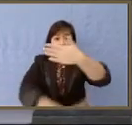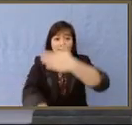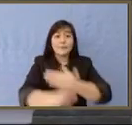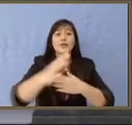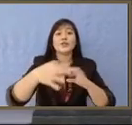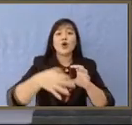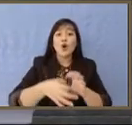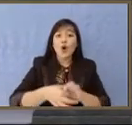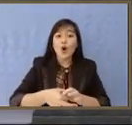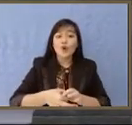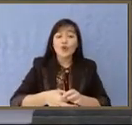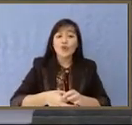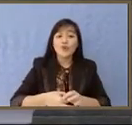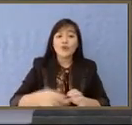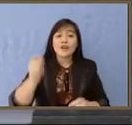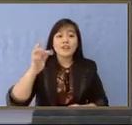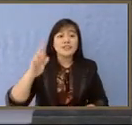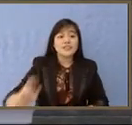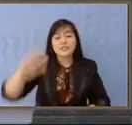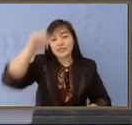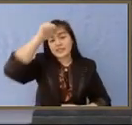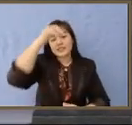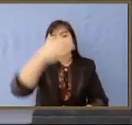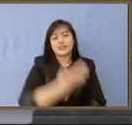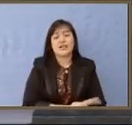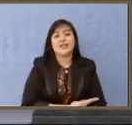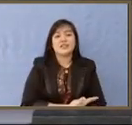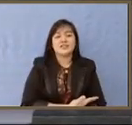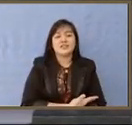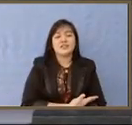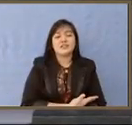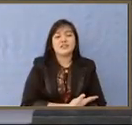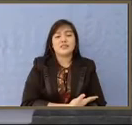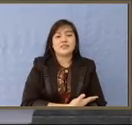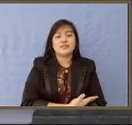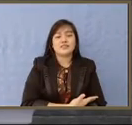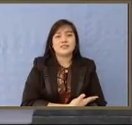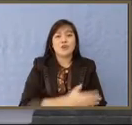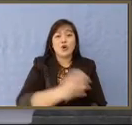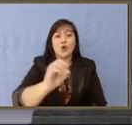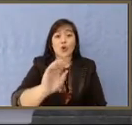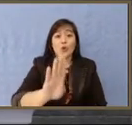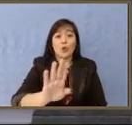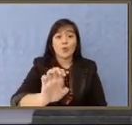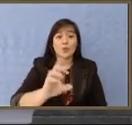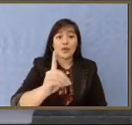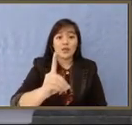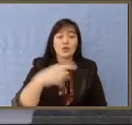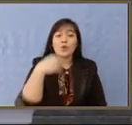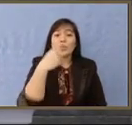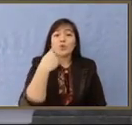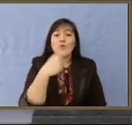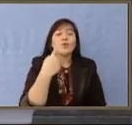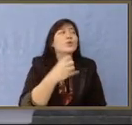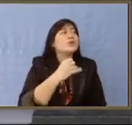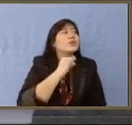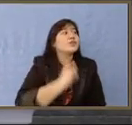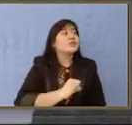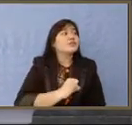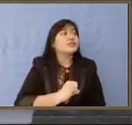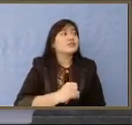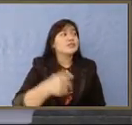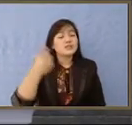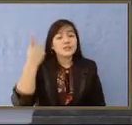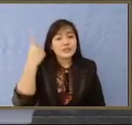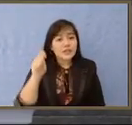son, who is the grandfather of David. And yung binasa kanina po natin, chapter 4,